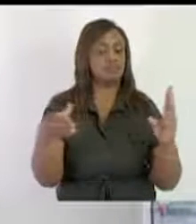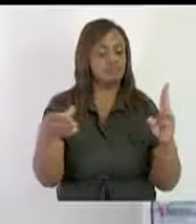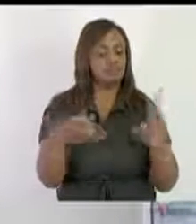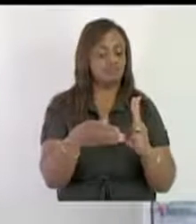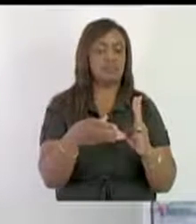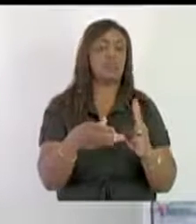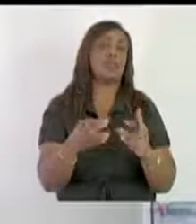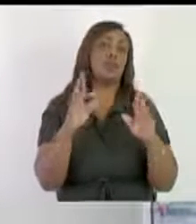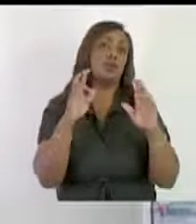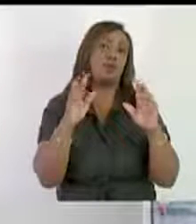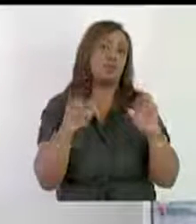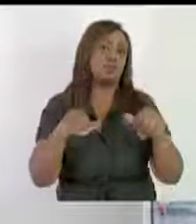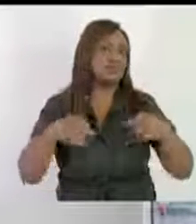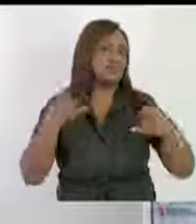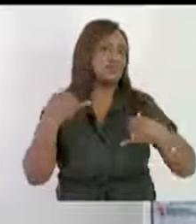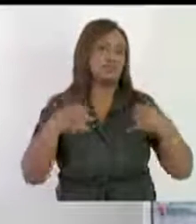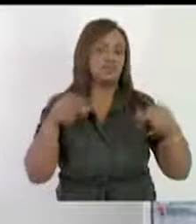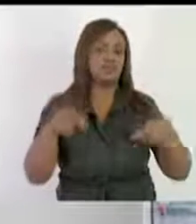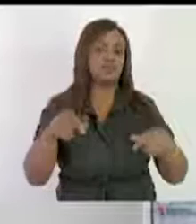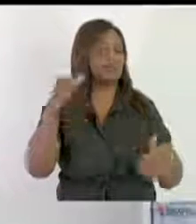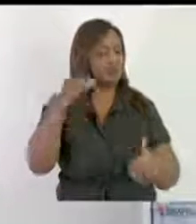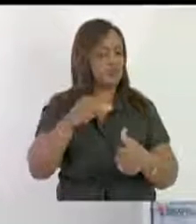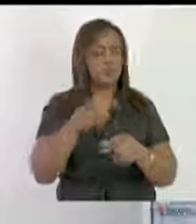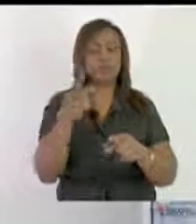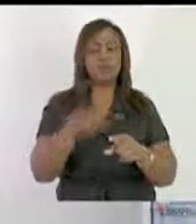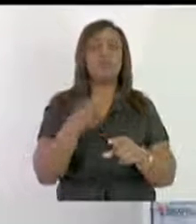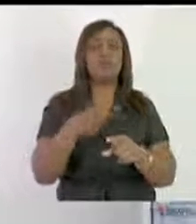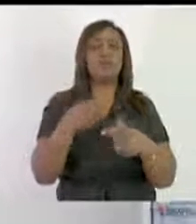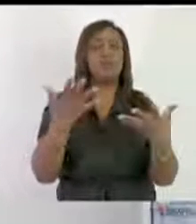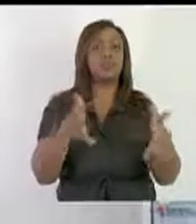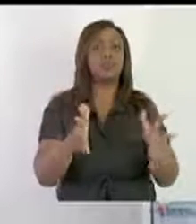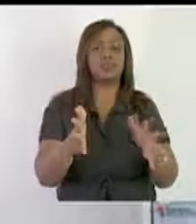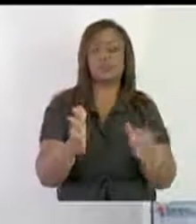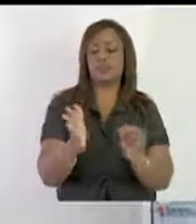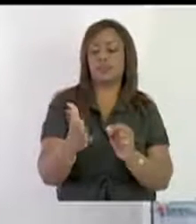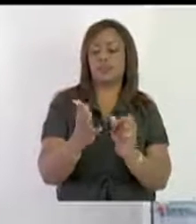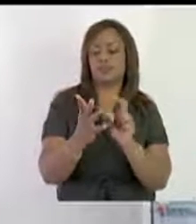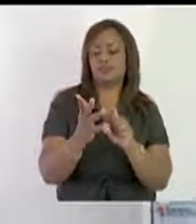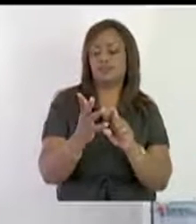lesson. So let's not forget to always wear our masks,